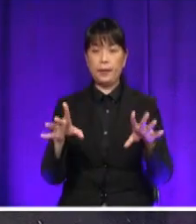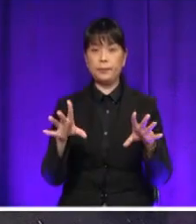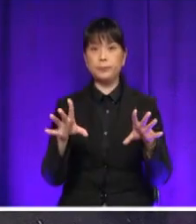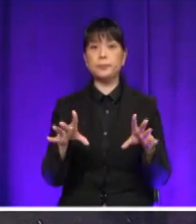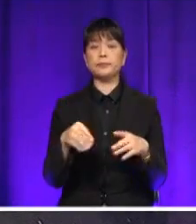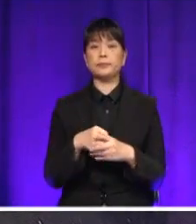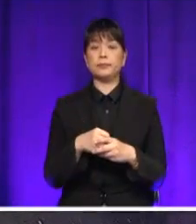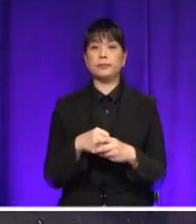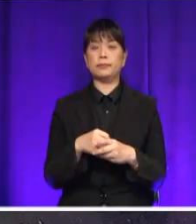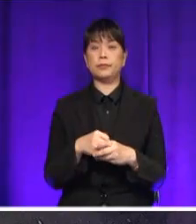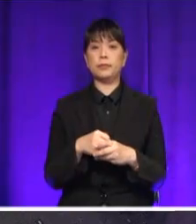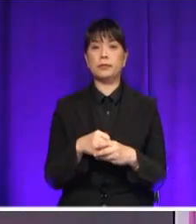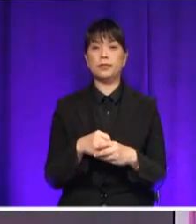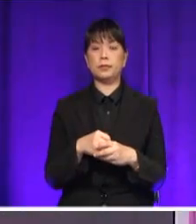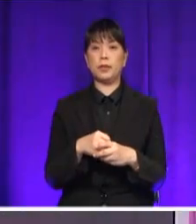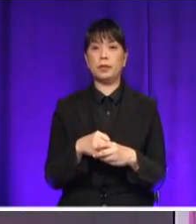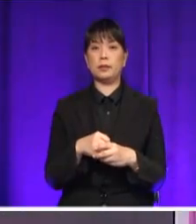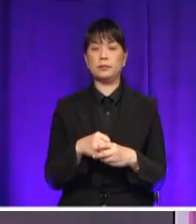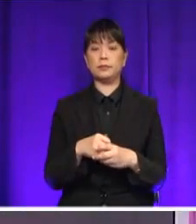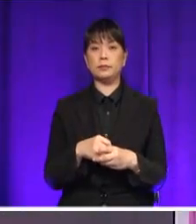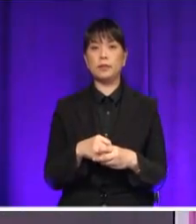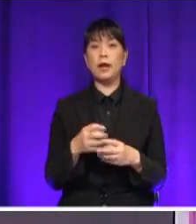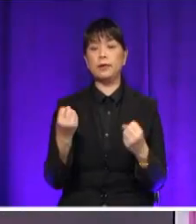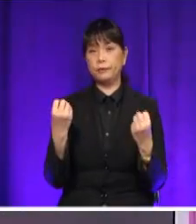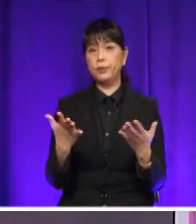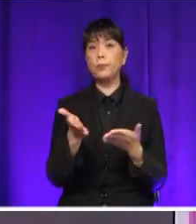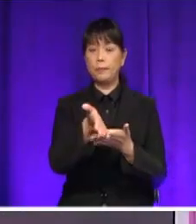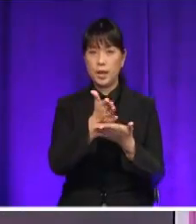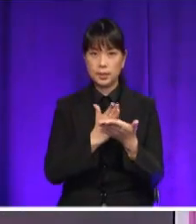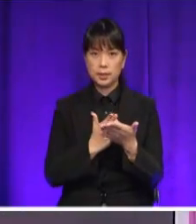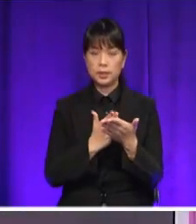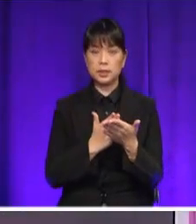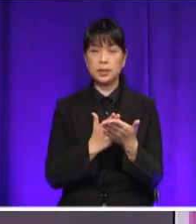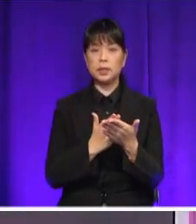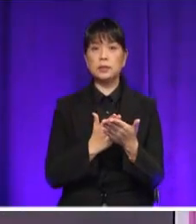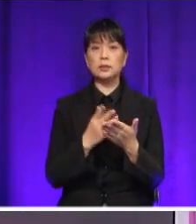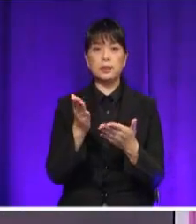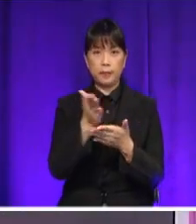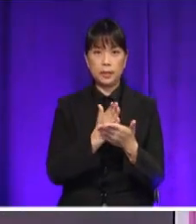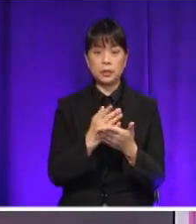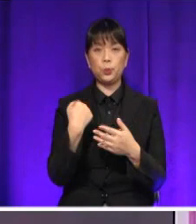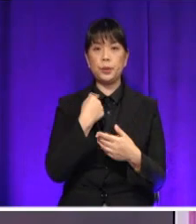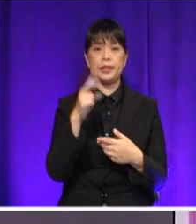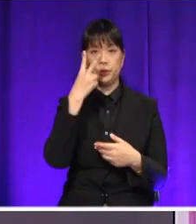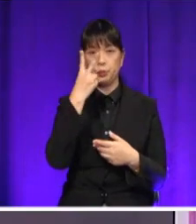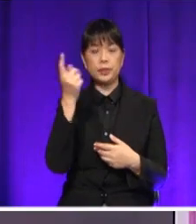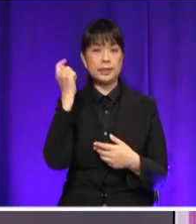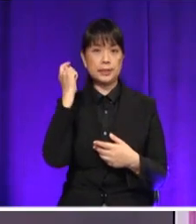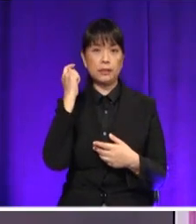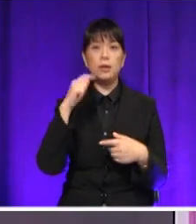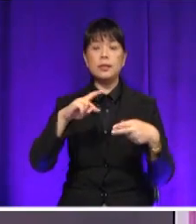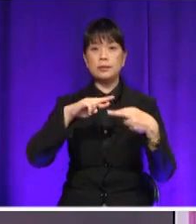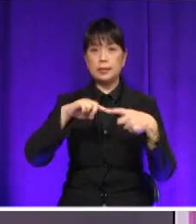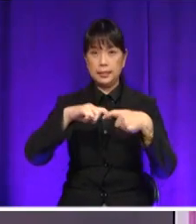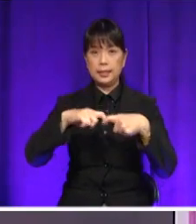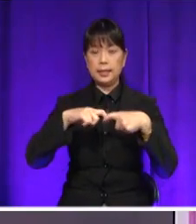correct. That's actually a part of it. There are a few parts, but the part that we saw just now in the video relates